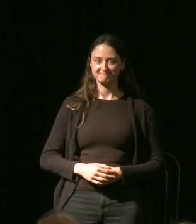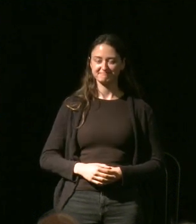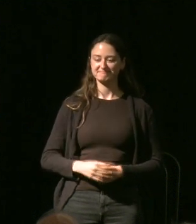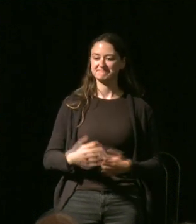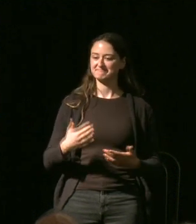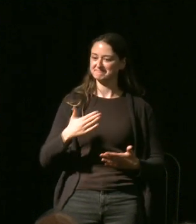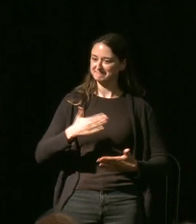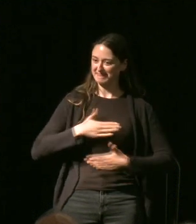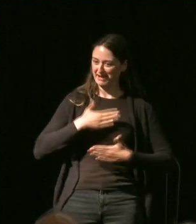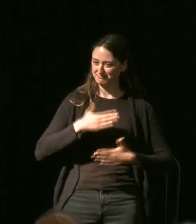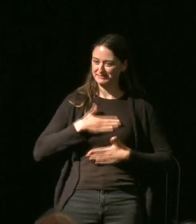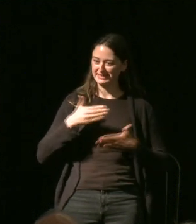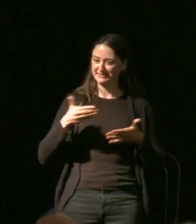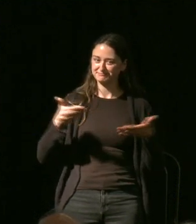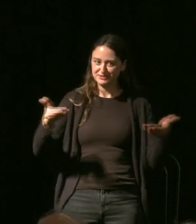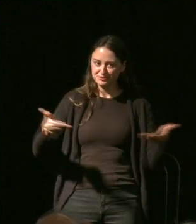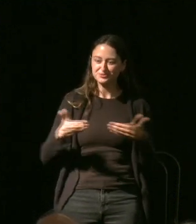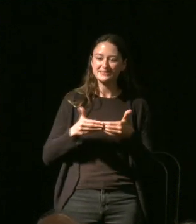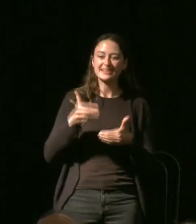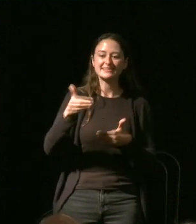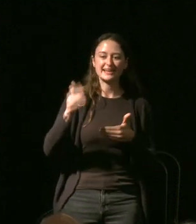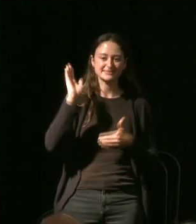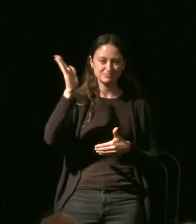speaker, Chief Celeste